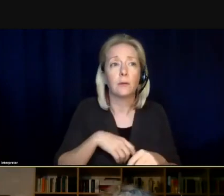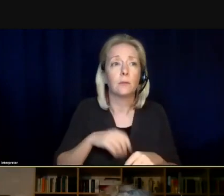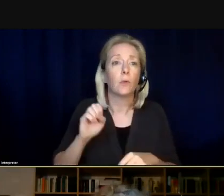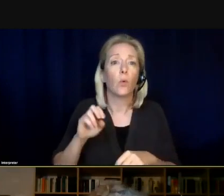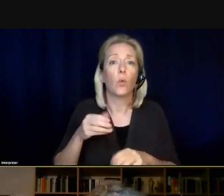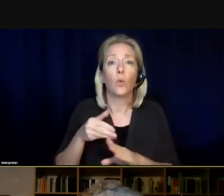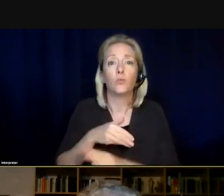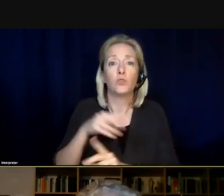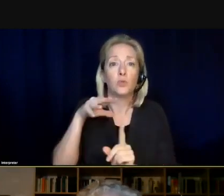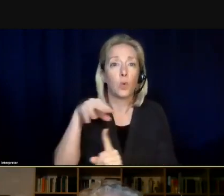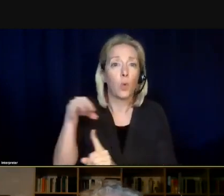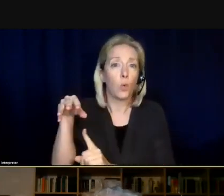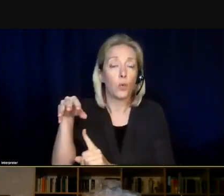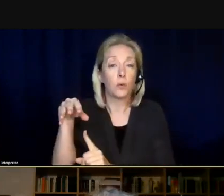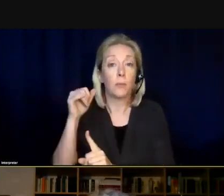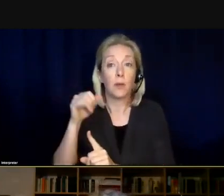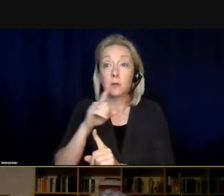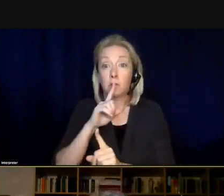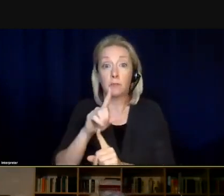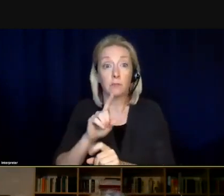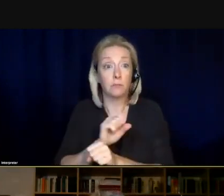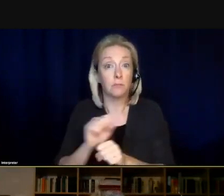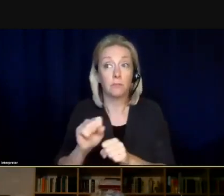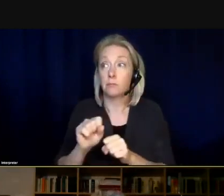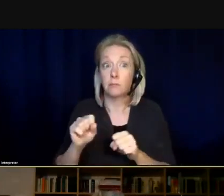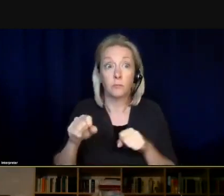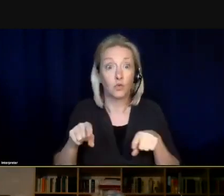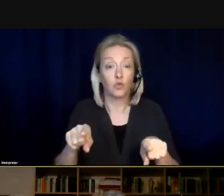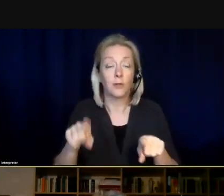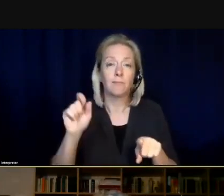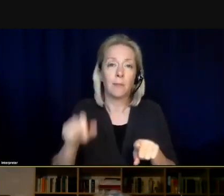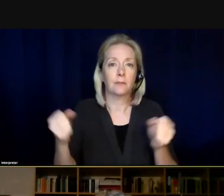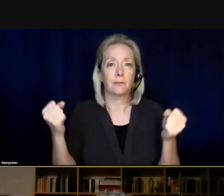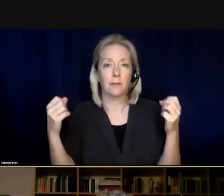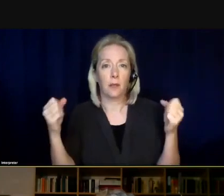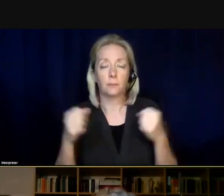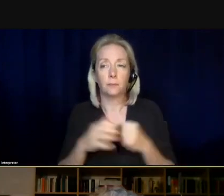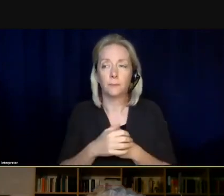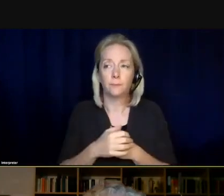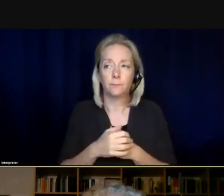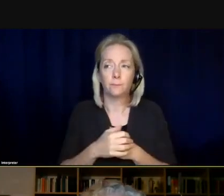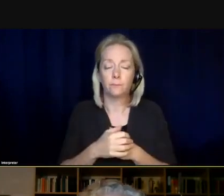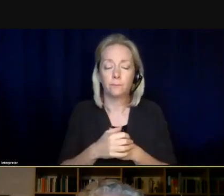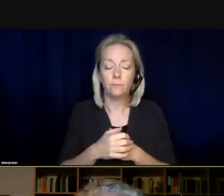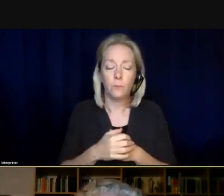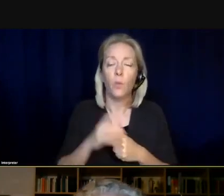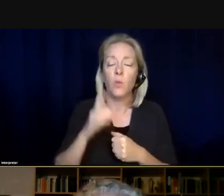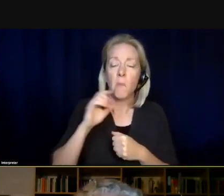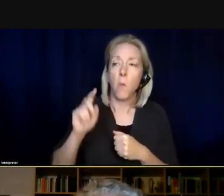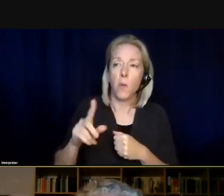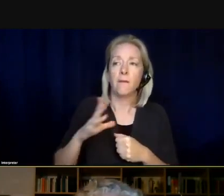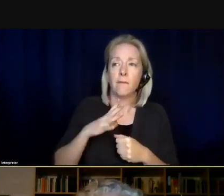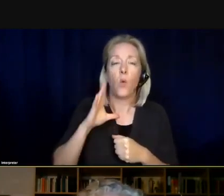pre-record, but not in real time. So I said, okay, we'll make a piece of software that will provide